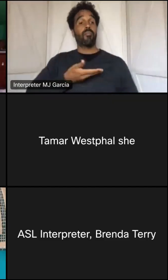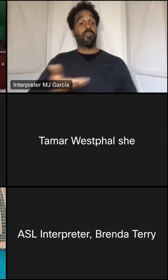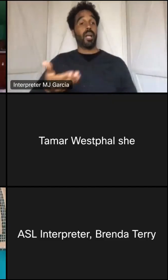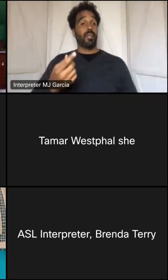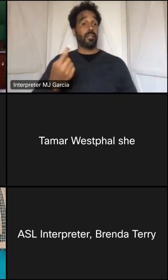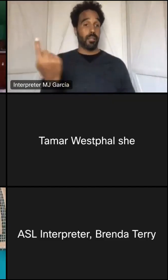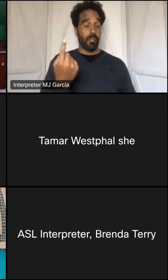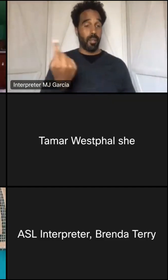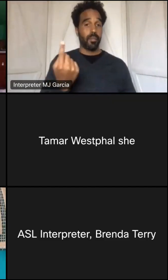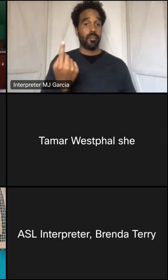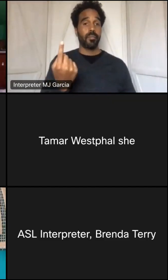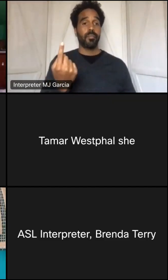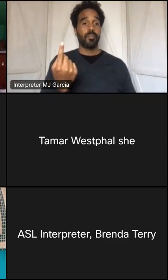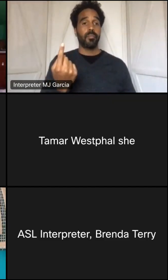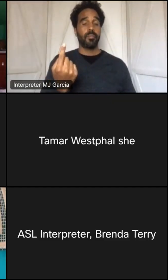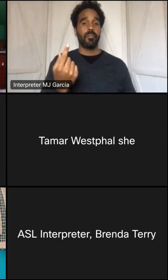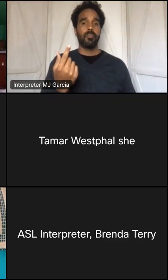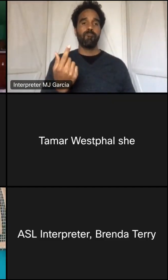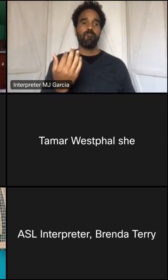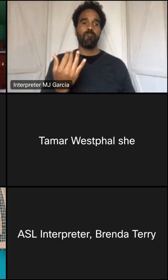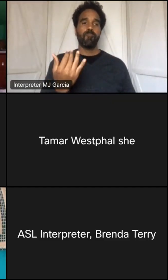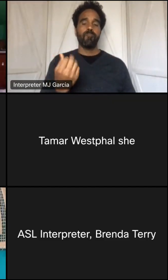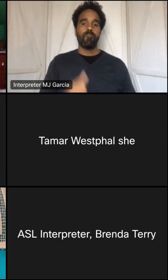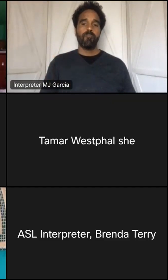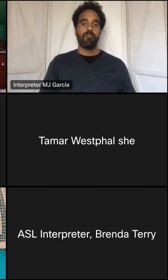something, there is